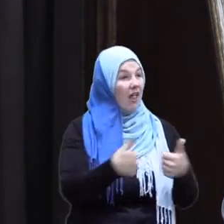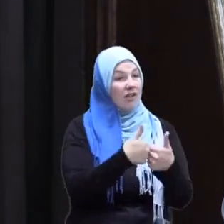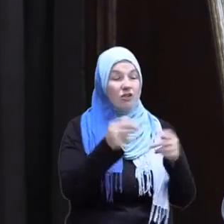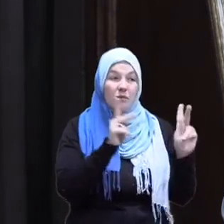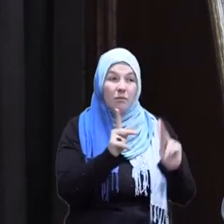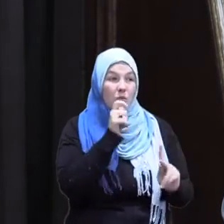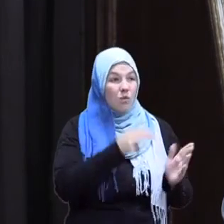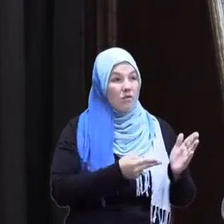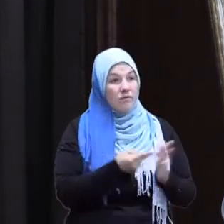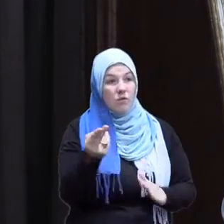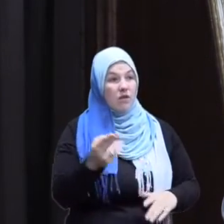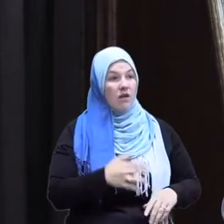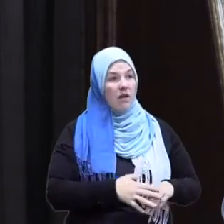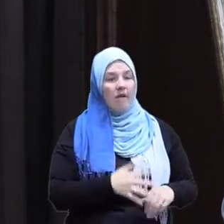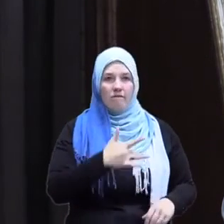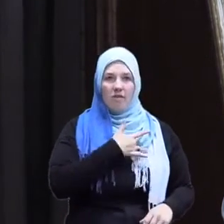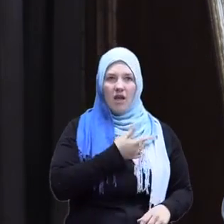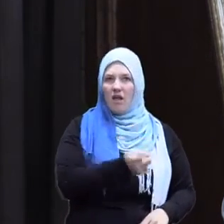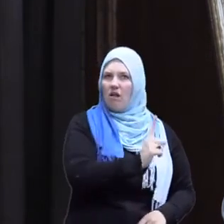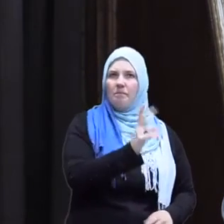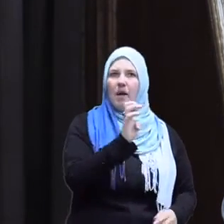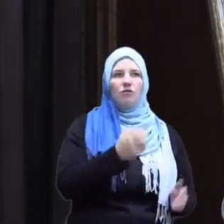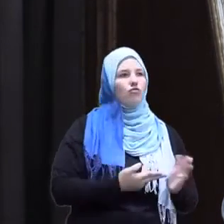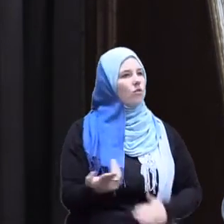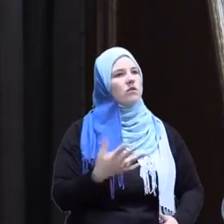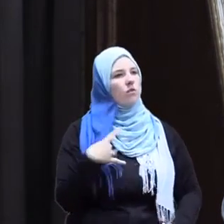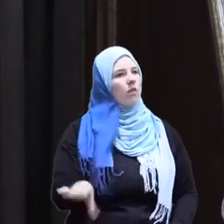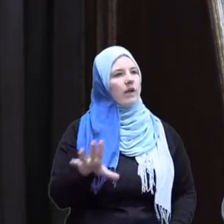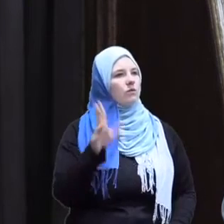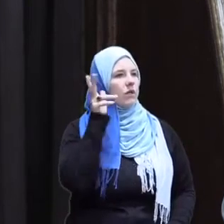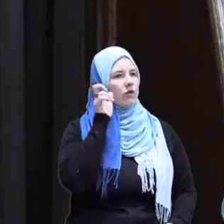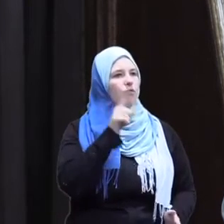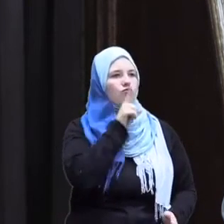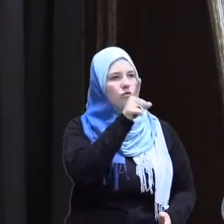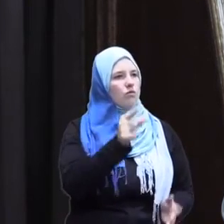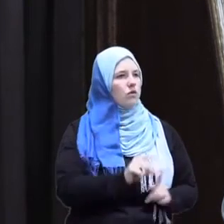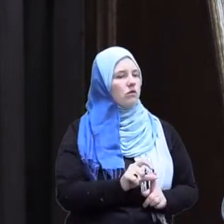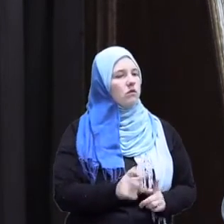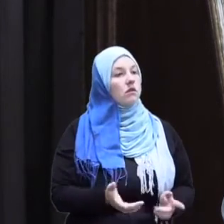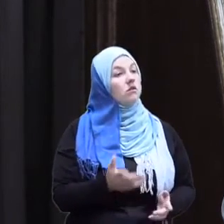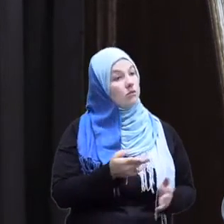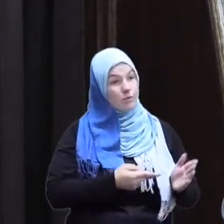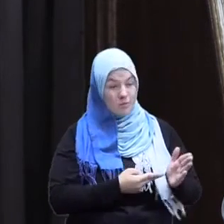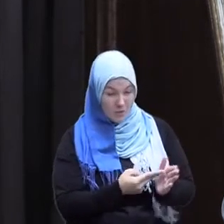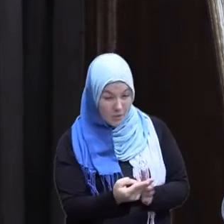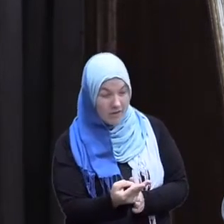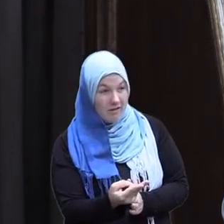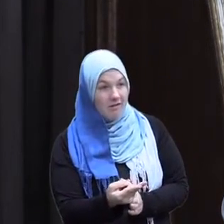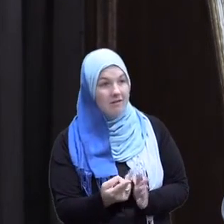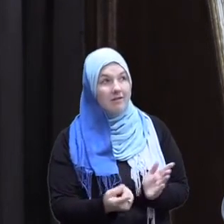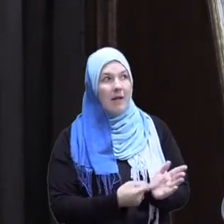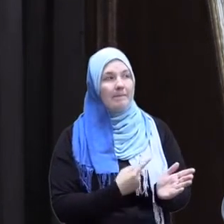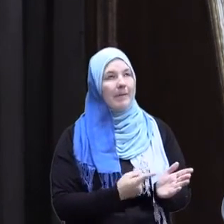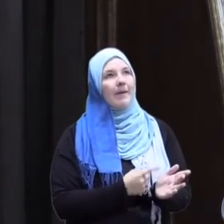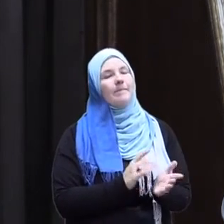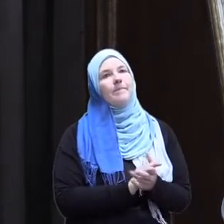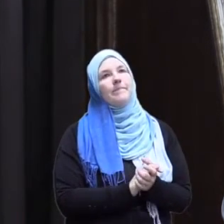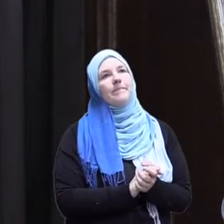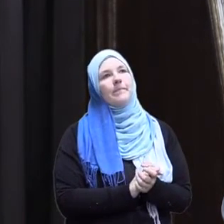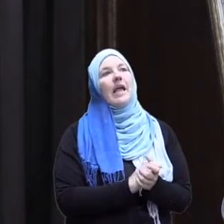those who feel offended by truth. Truth at times can